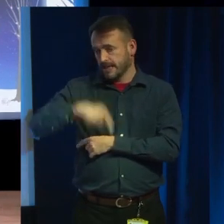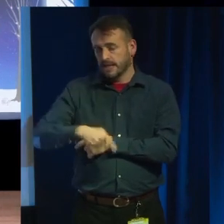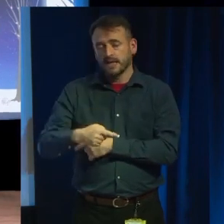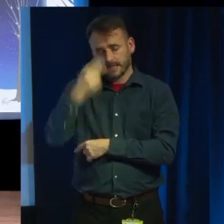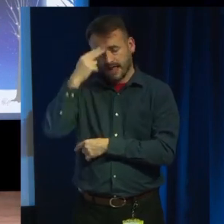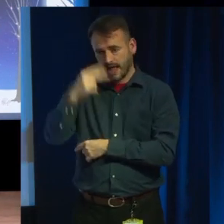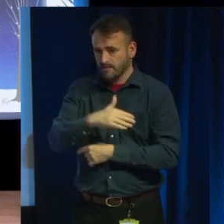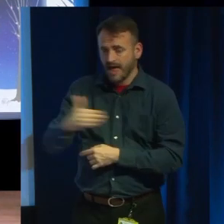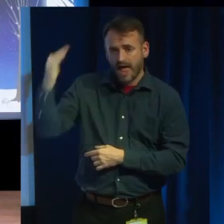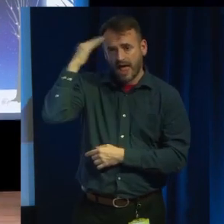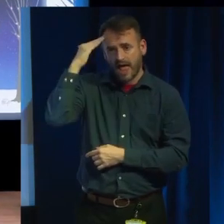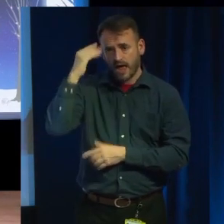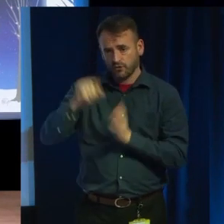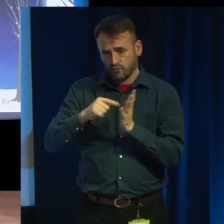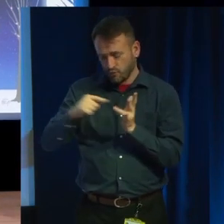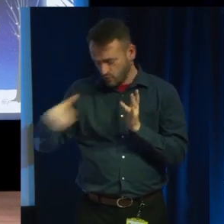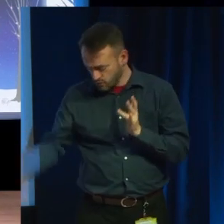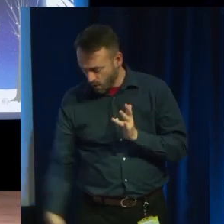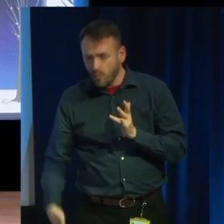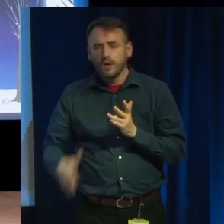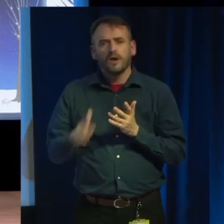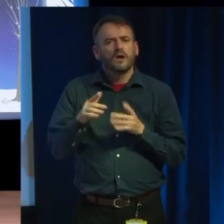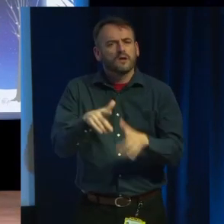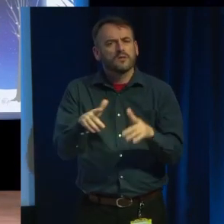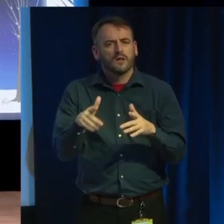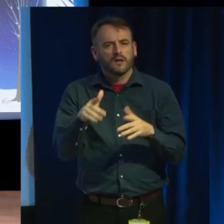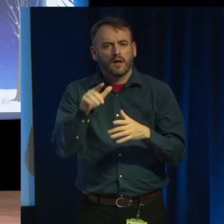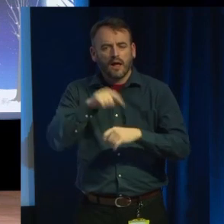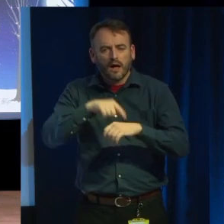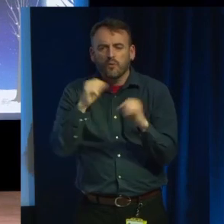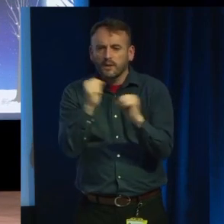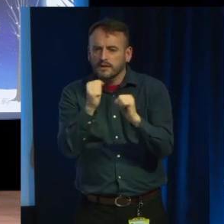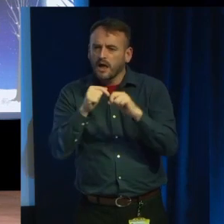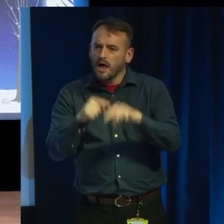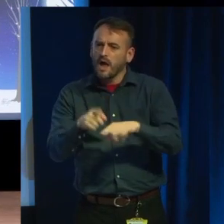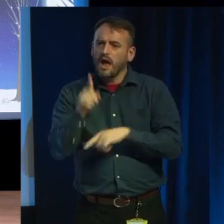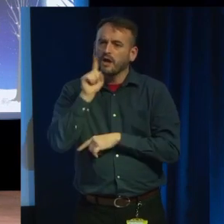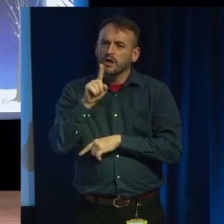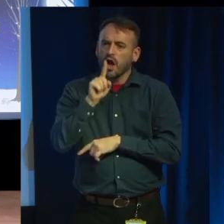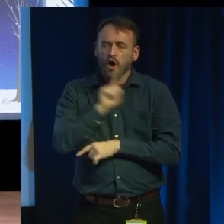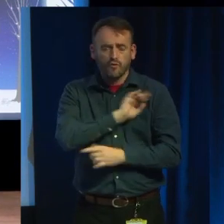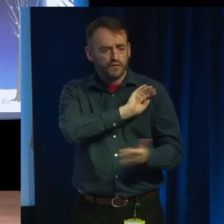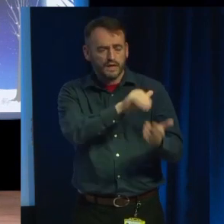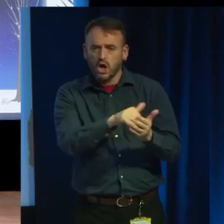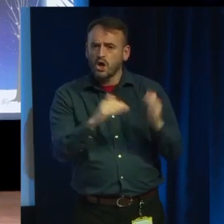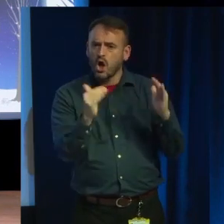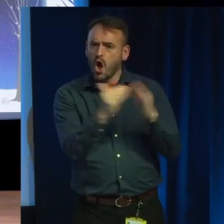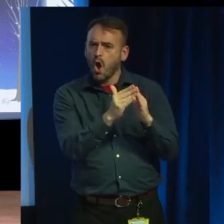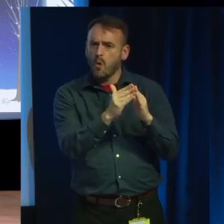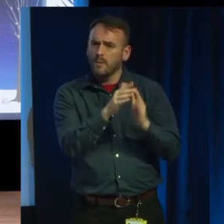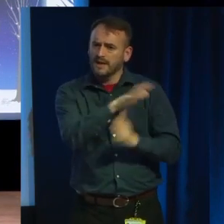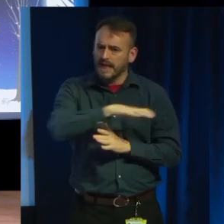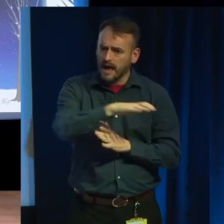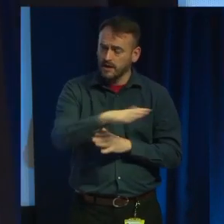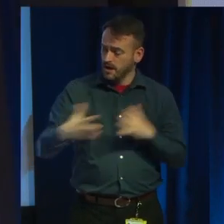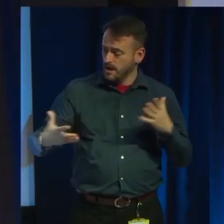ex-classmates. And it's about a girl, Betty, who's coming to her hometown and has a familiar walk with her best friend from high